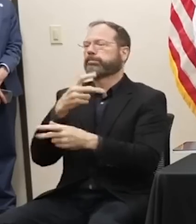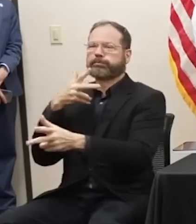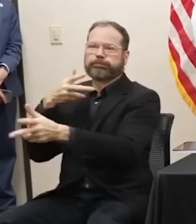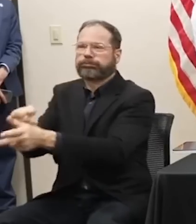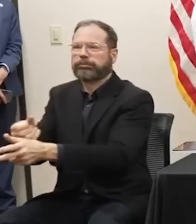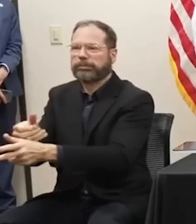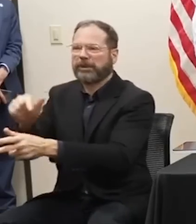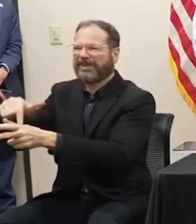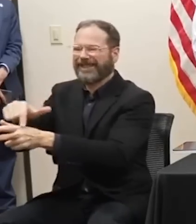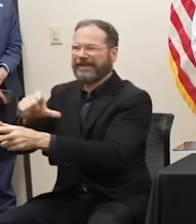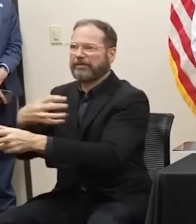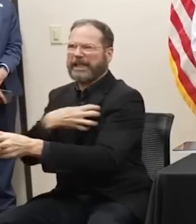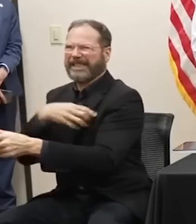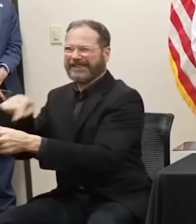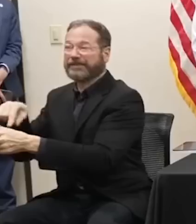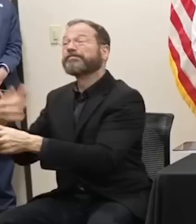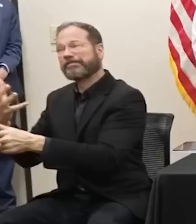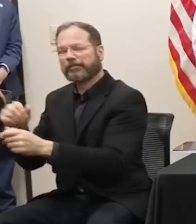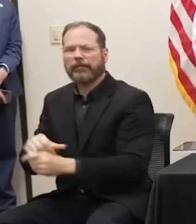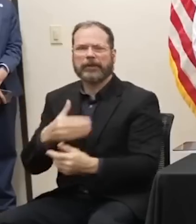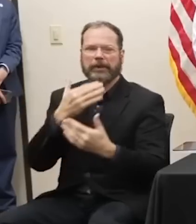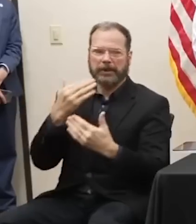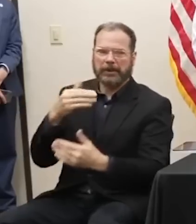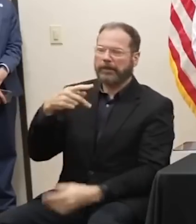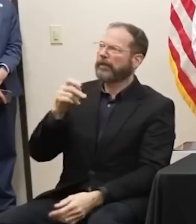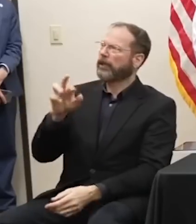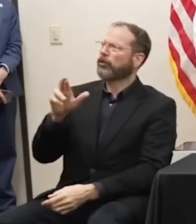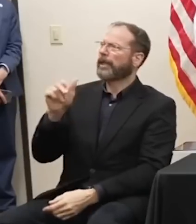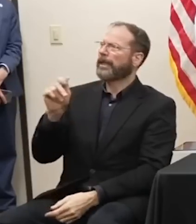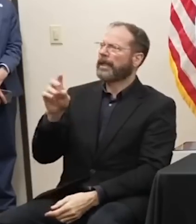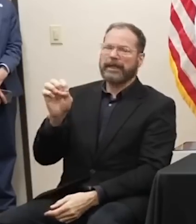trooper. Thank you very much. And now we have Peter Lake, the